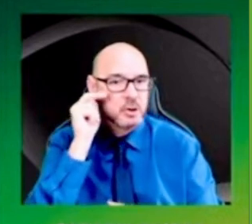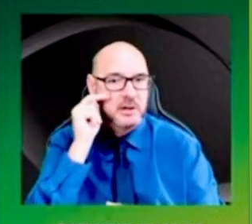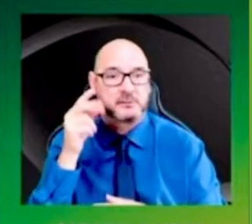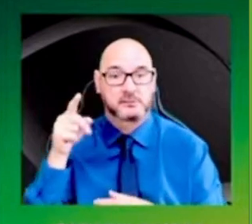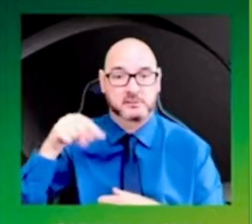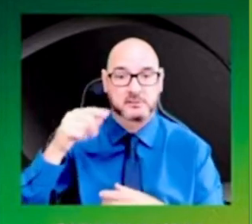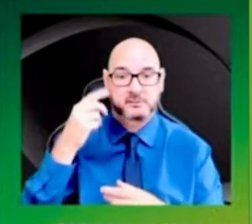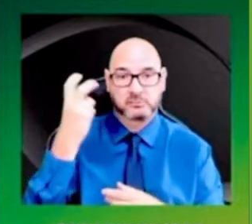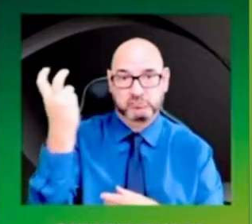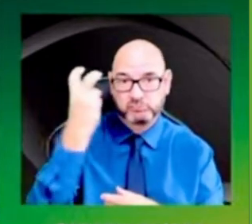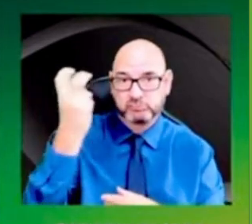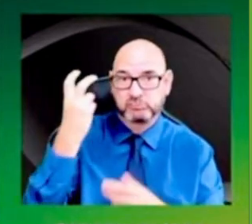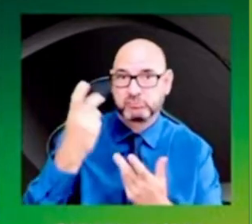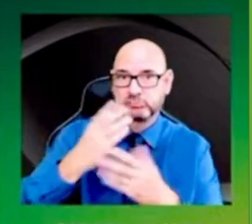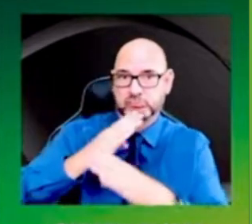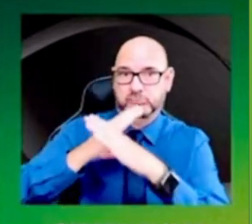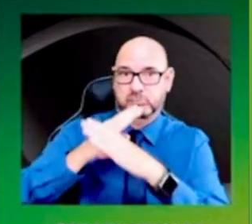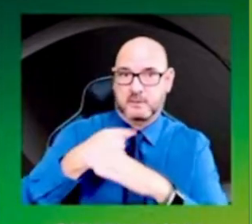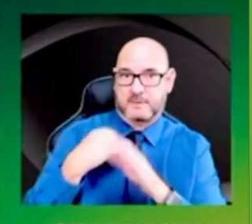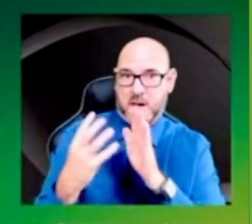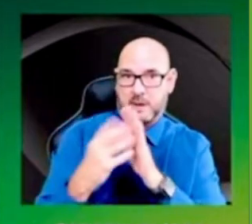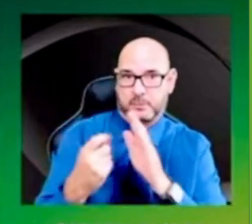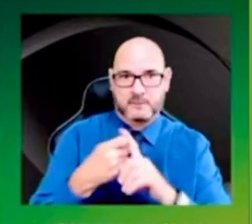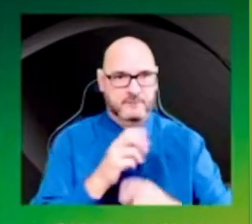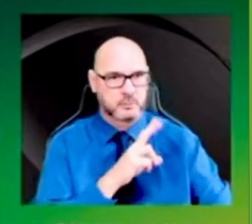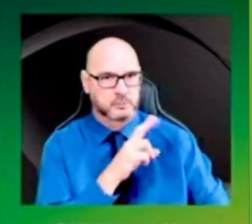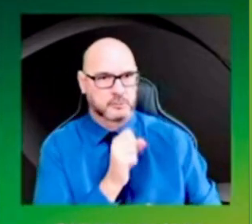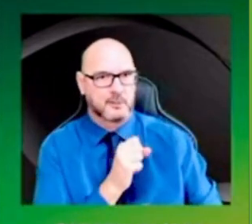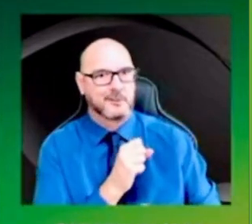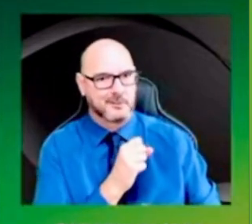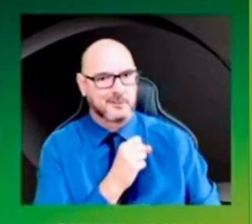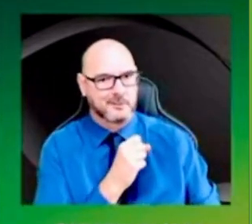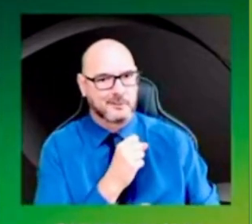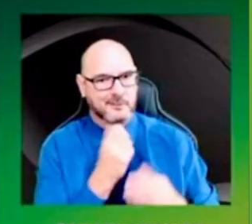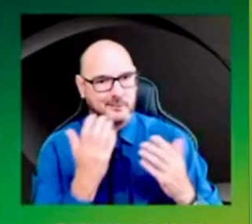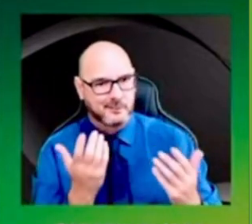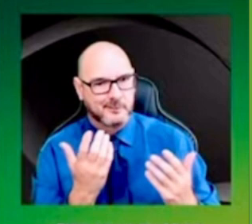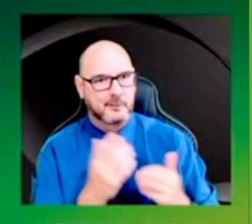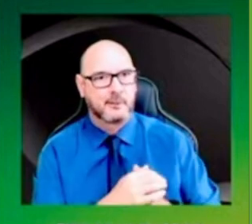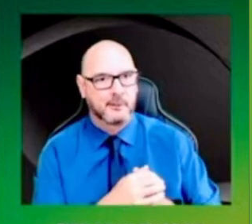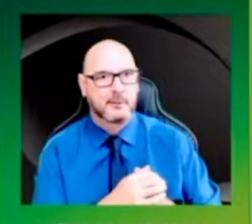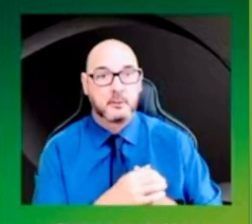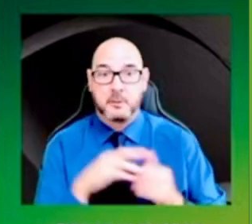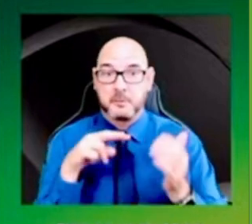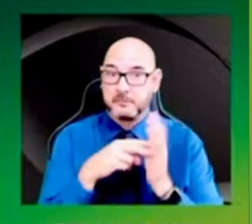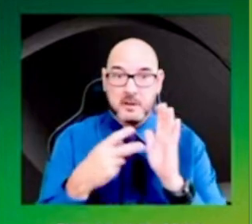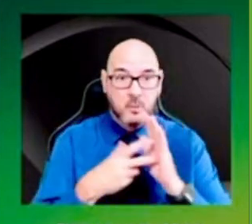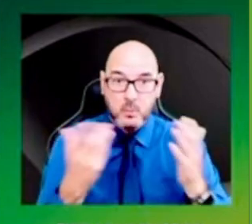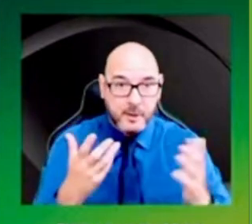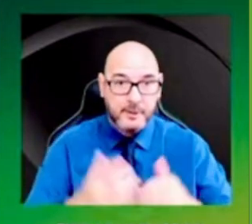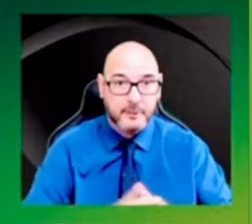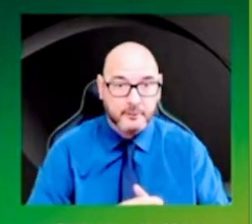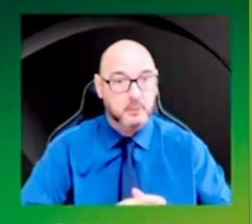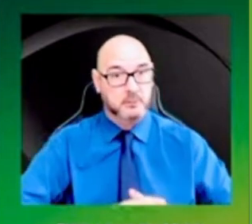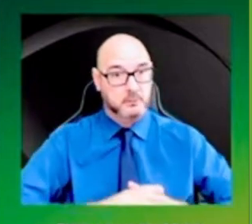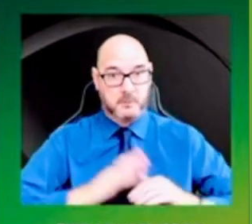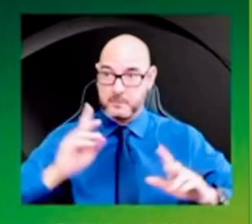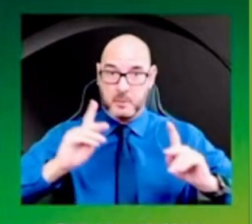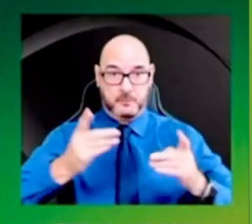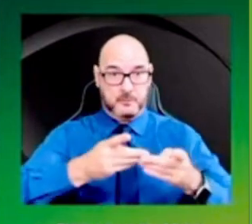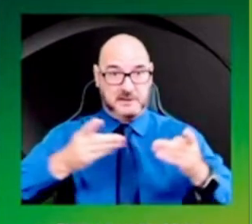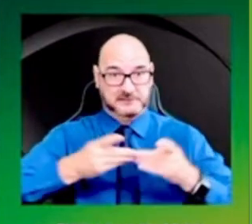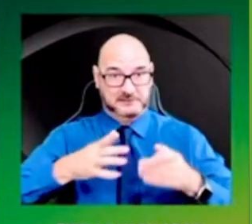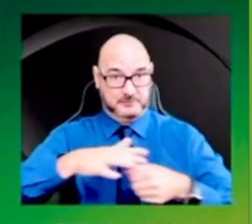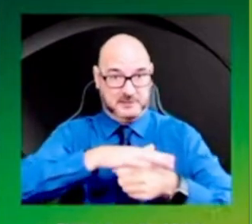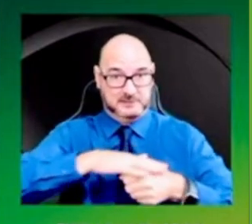in the United States. All to say, there are places on the continent of Africa that are leading the world in